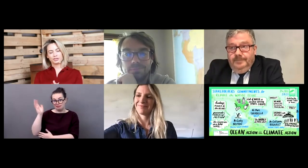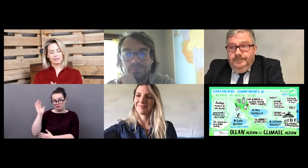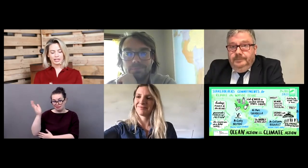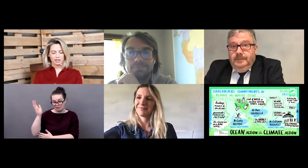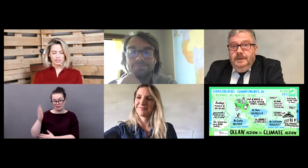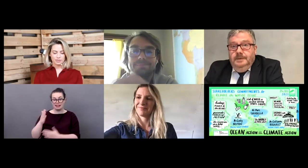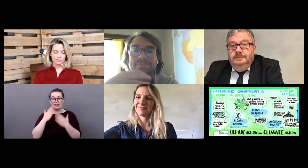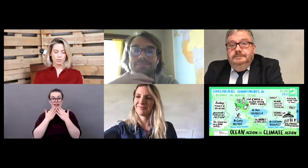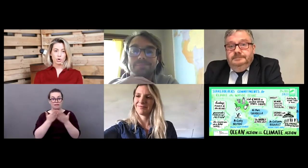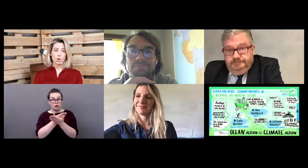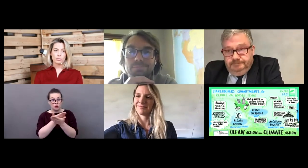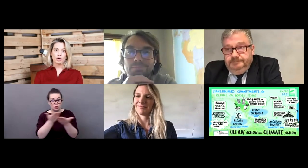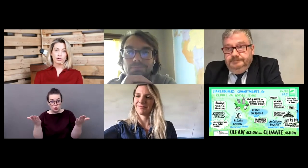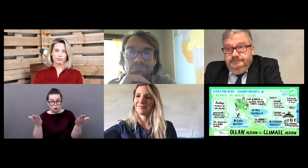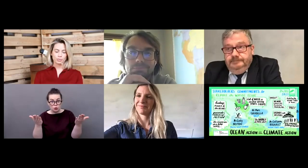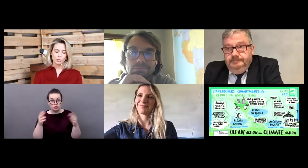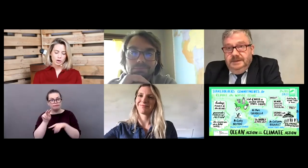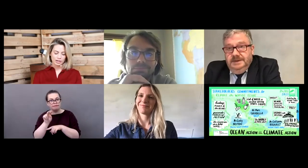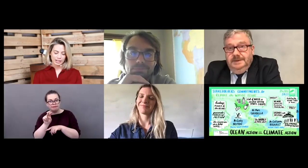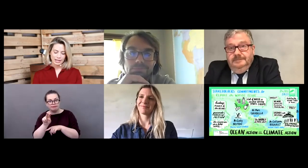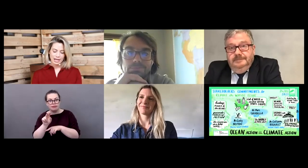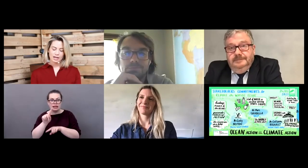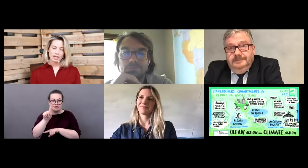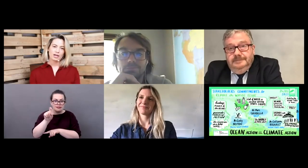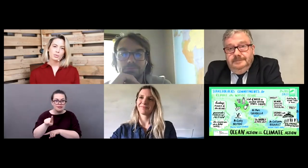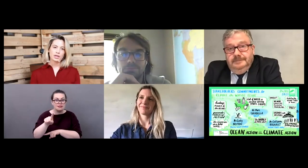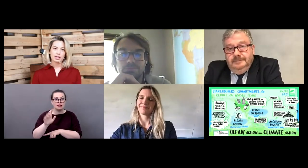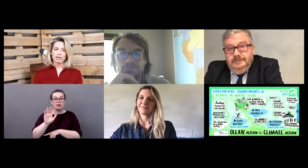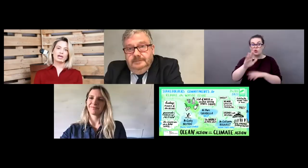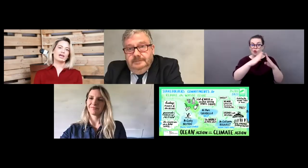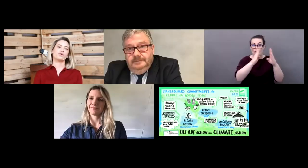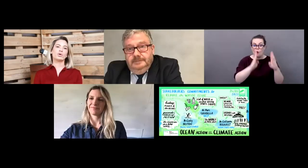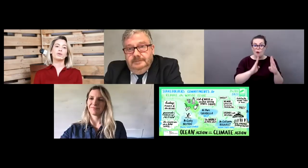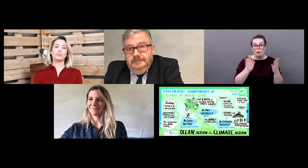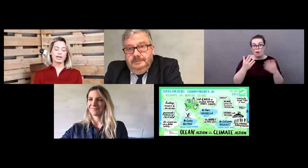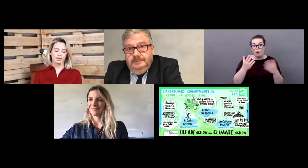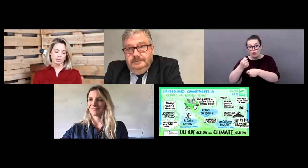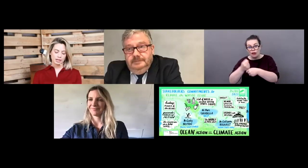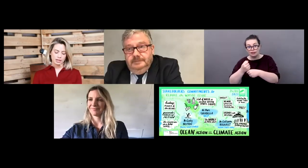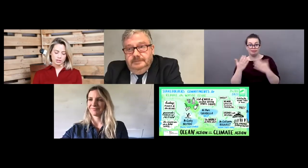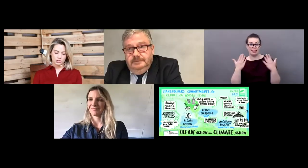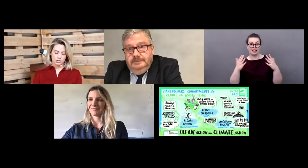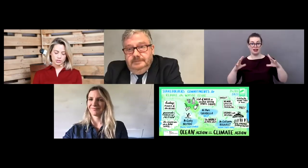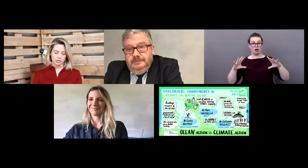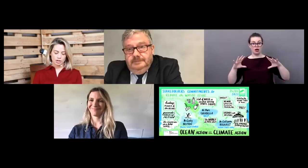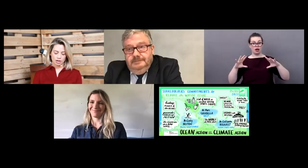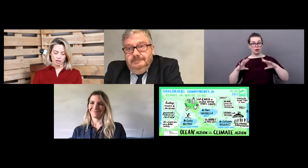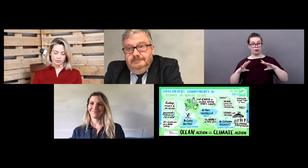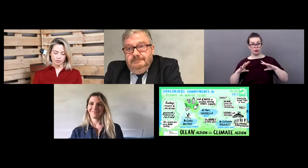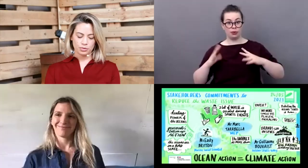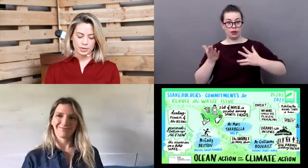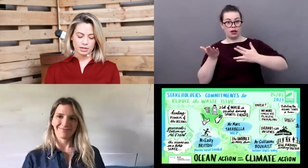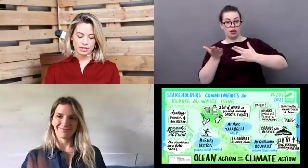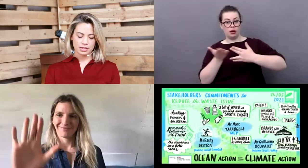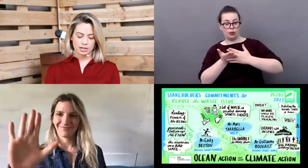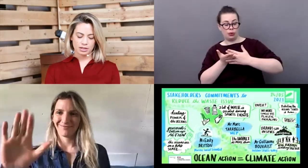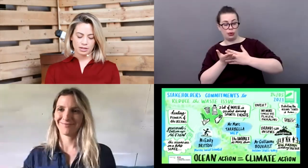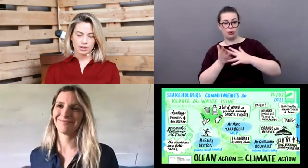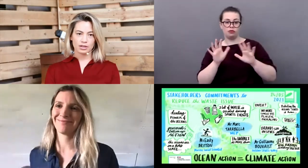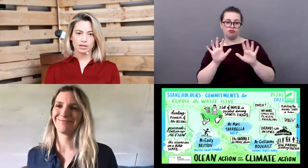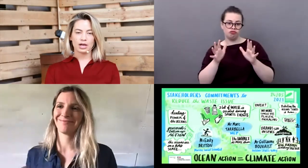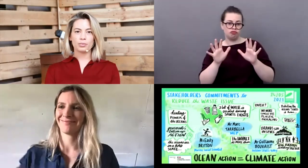are following us from home or from work. We're going to have a quick break. Just a few